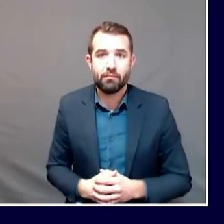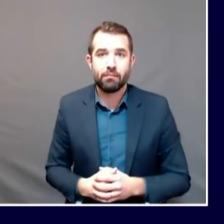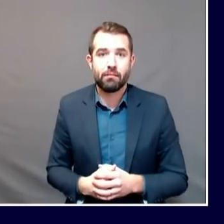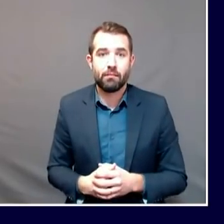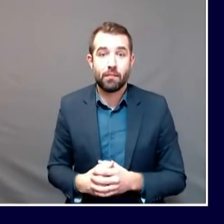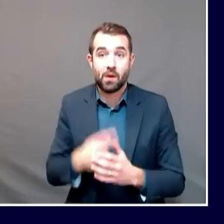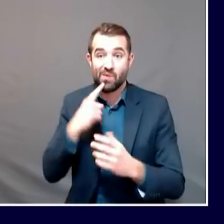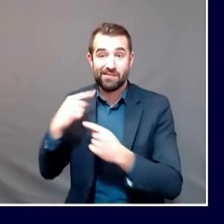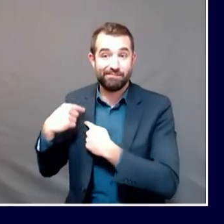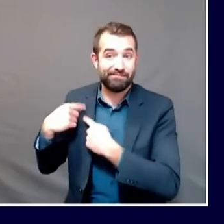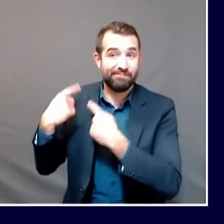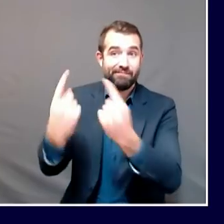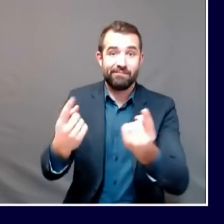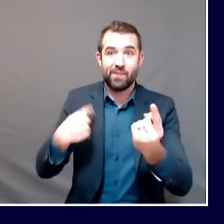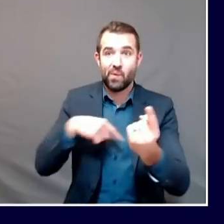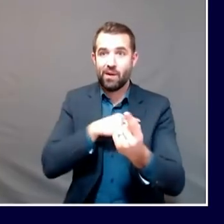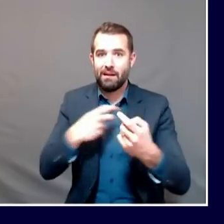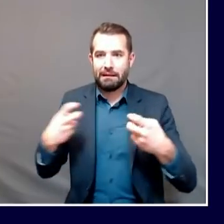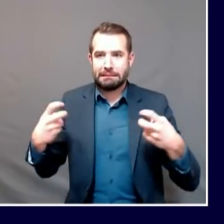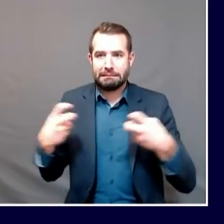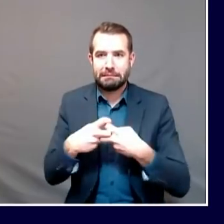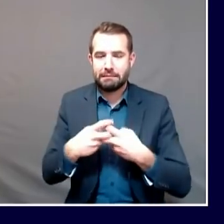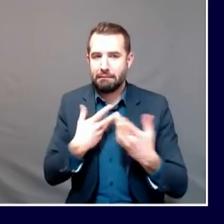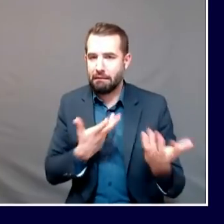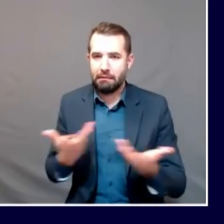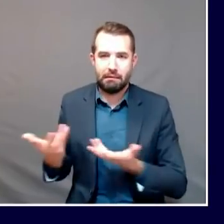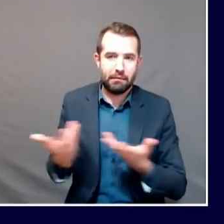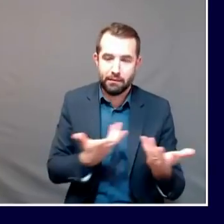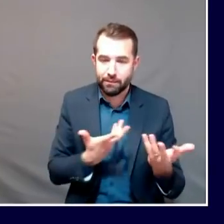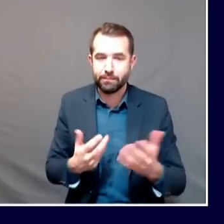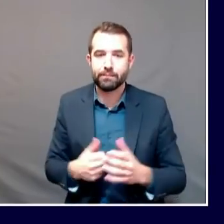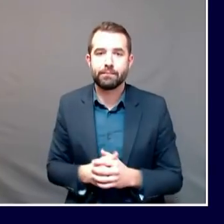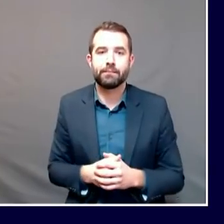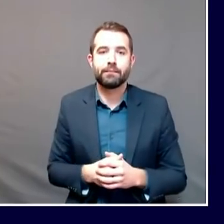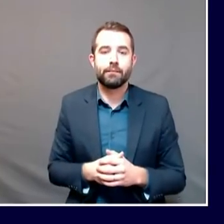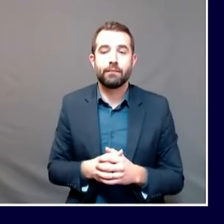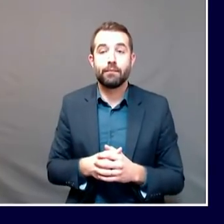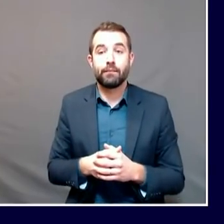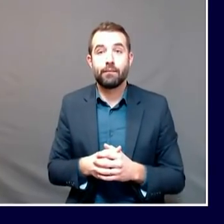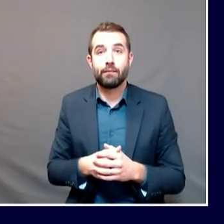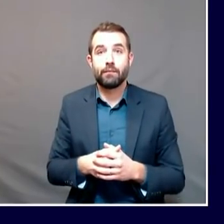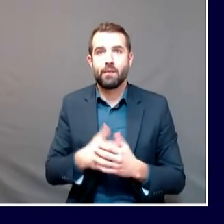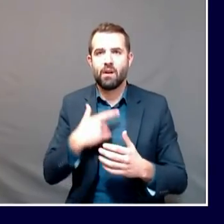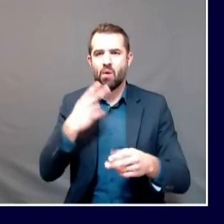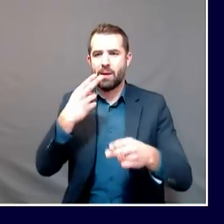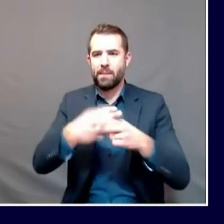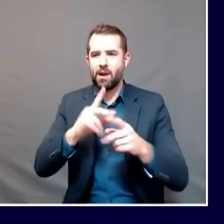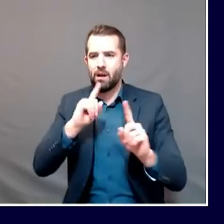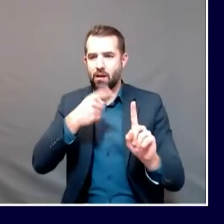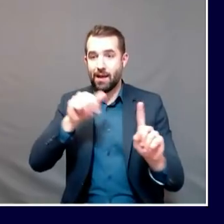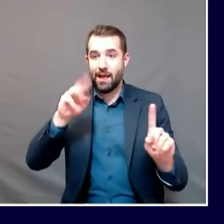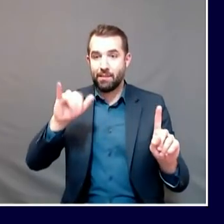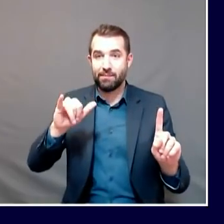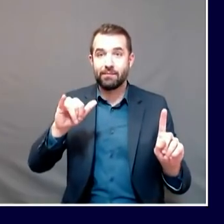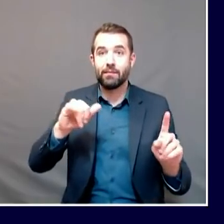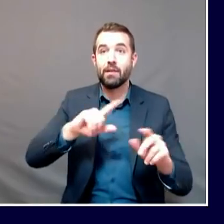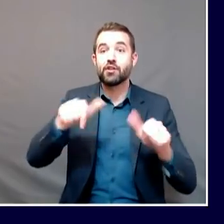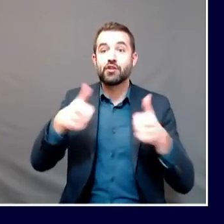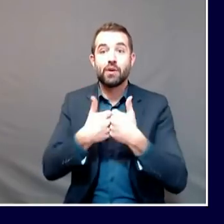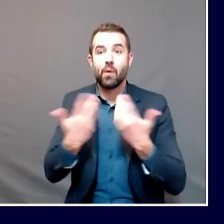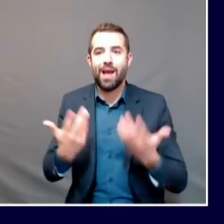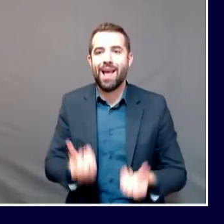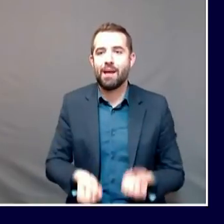contend with is partly, as I kind of said to Amy, how much vaccine we've got, but another is the number of vaccinators we've